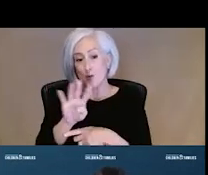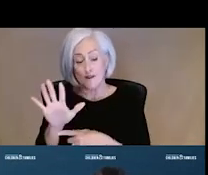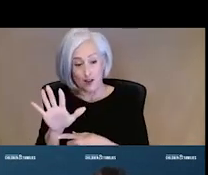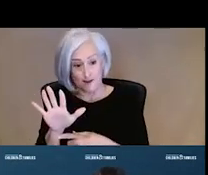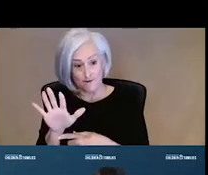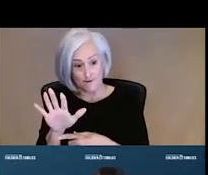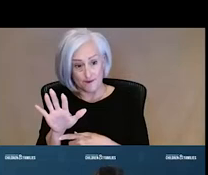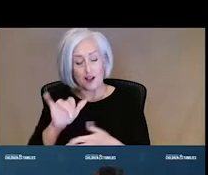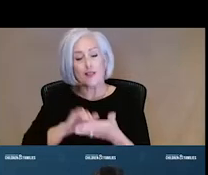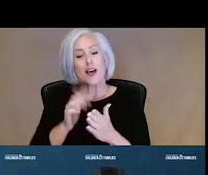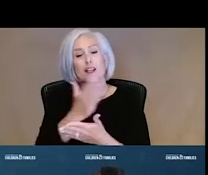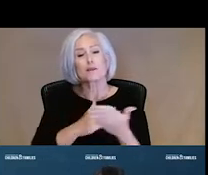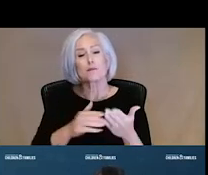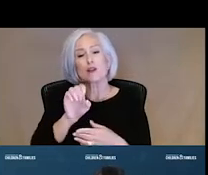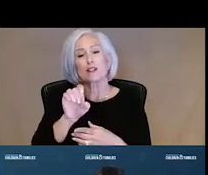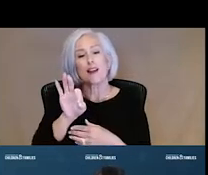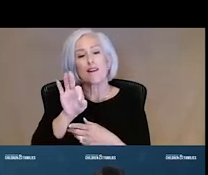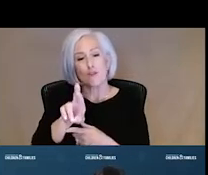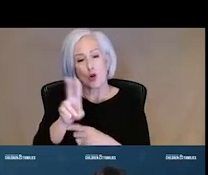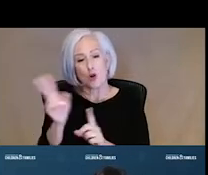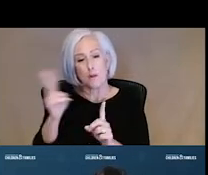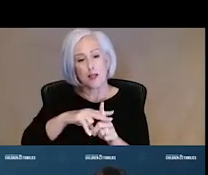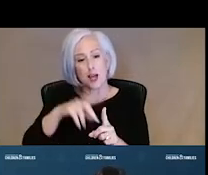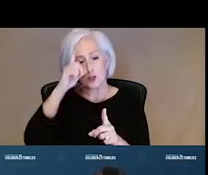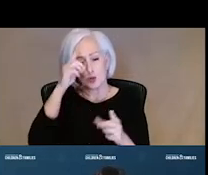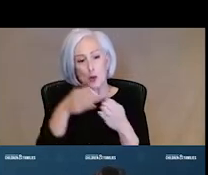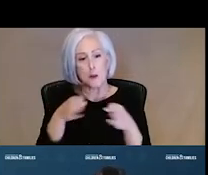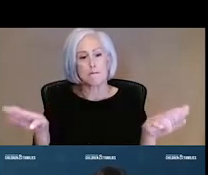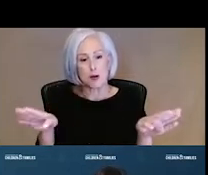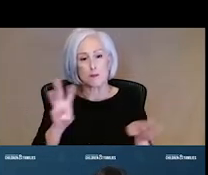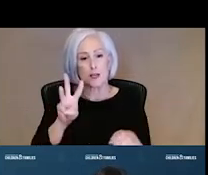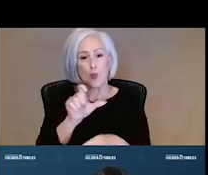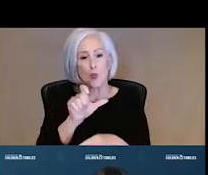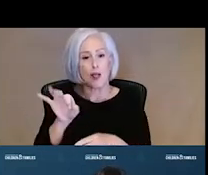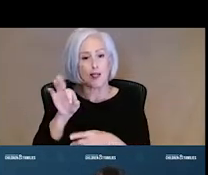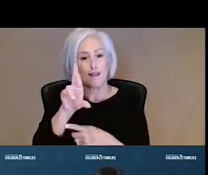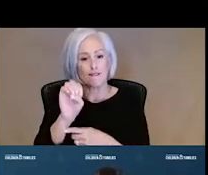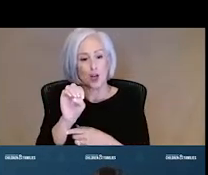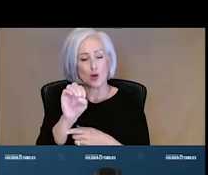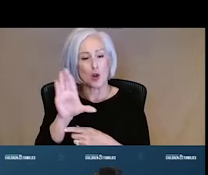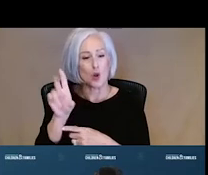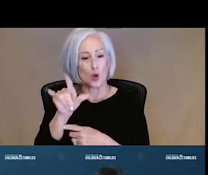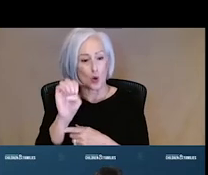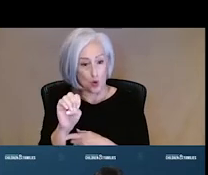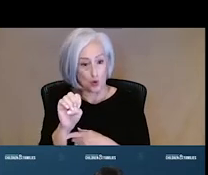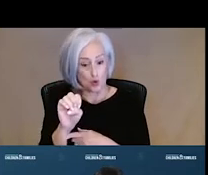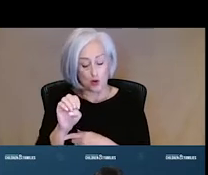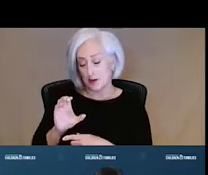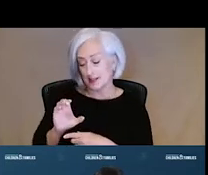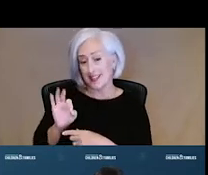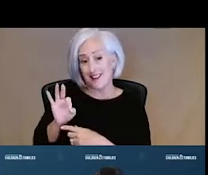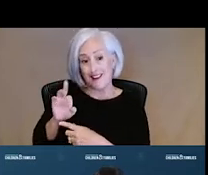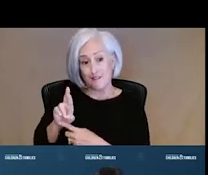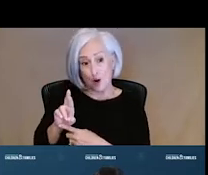which is the section of the CFR that applies to the Public Welfare Code. CFR is short